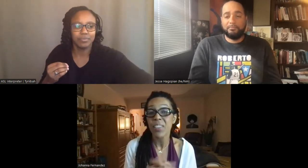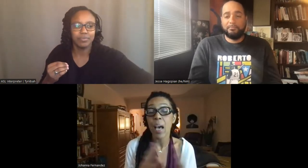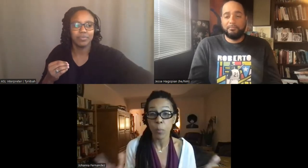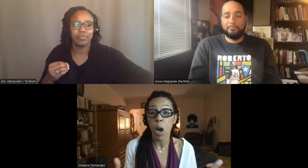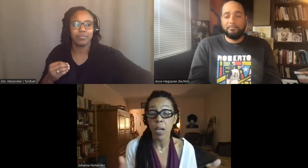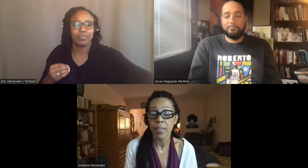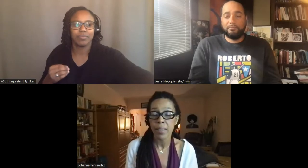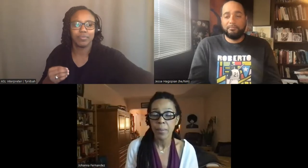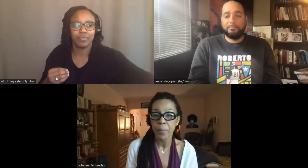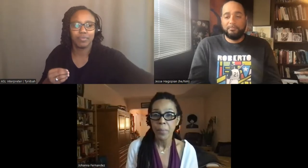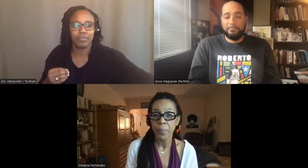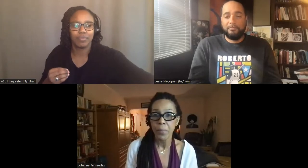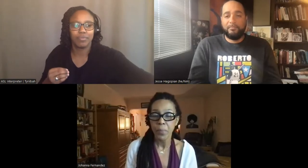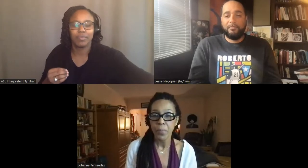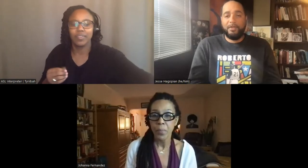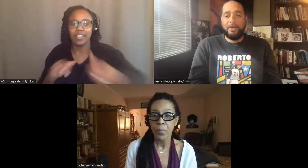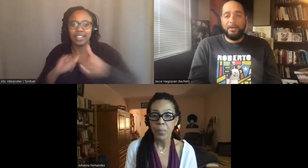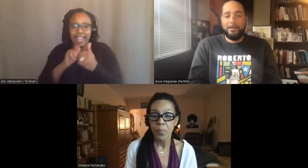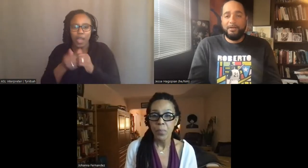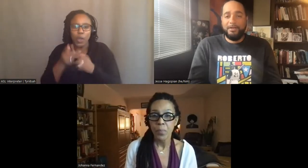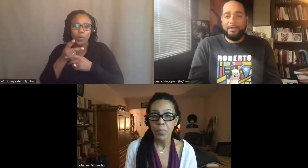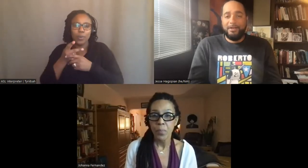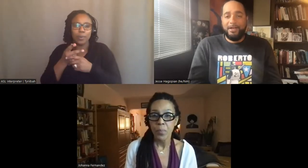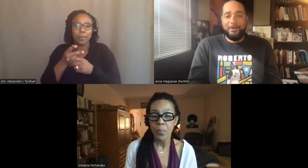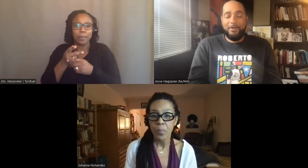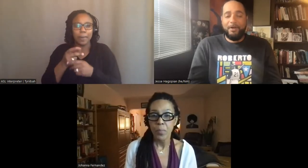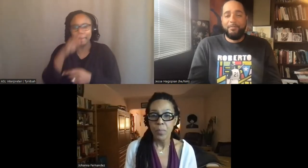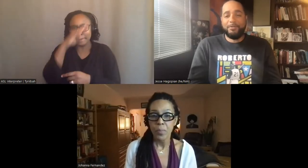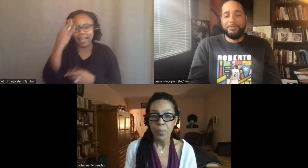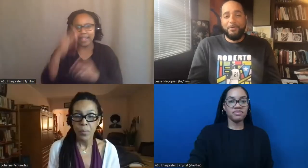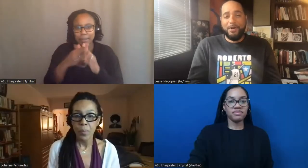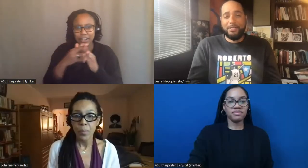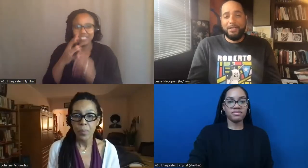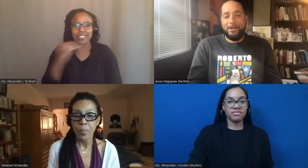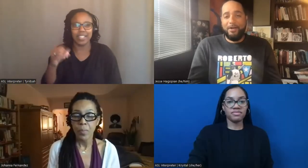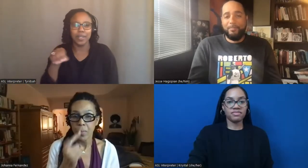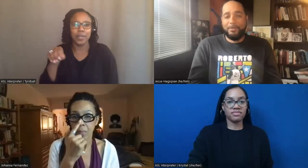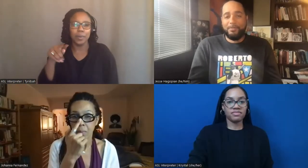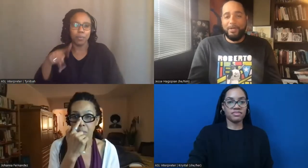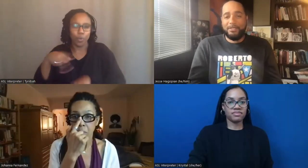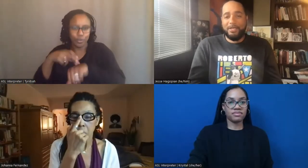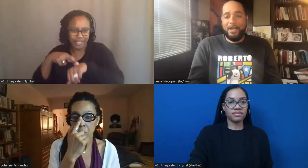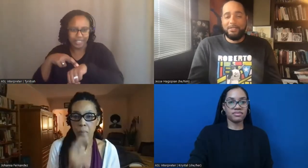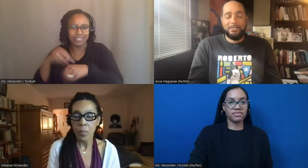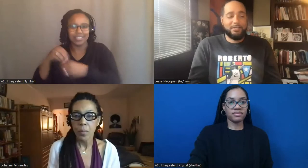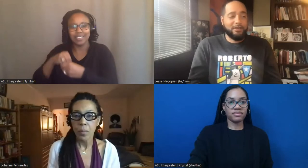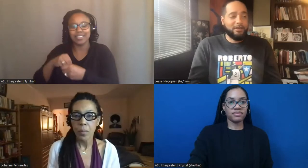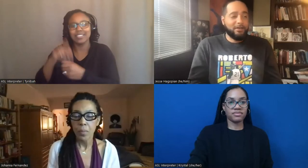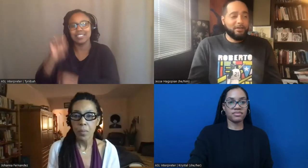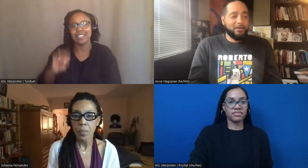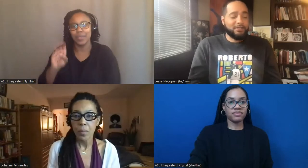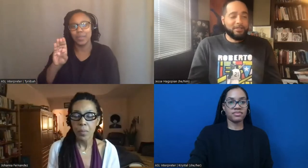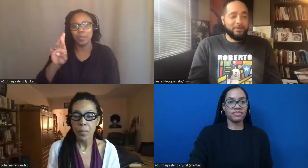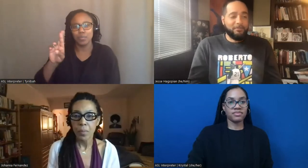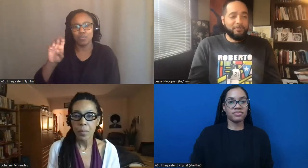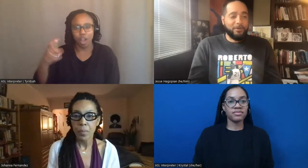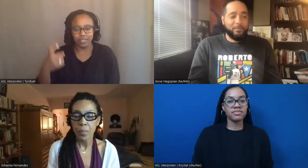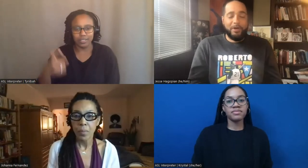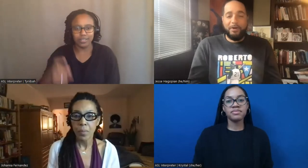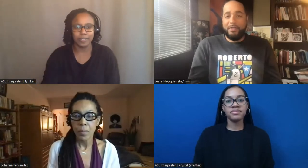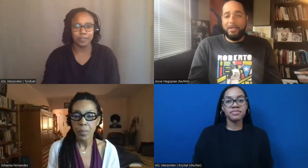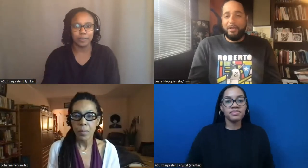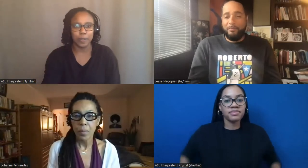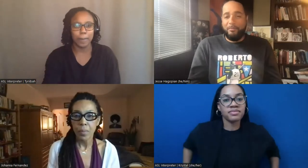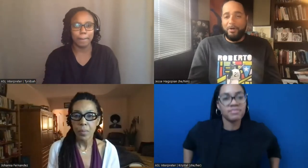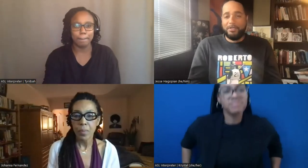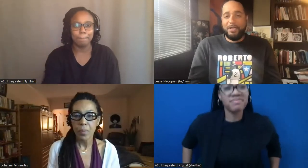in the South Bronx. Yeah, incredible stories and accomplishments that I just still feel